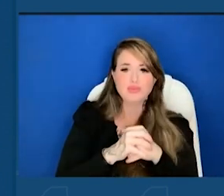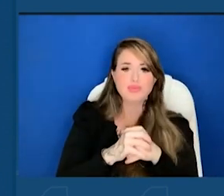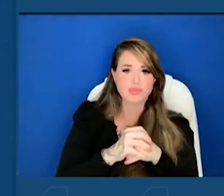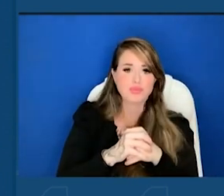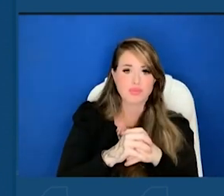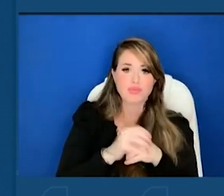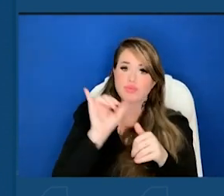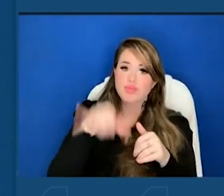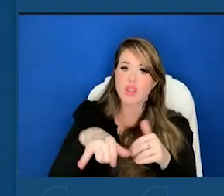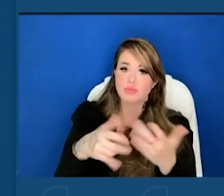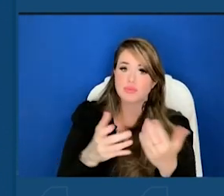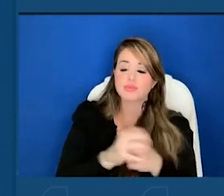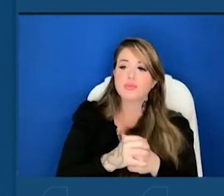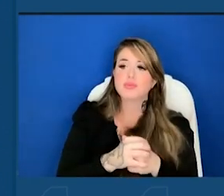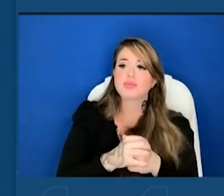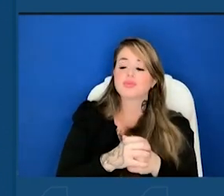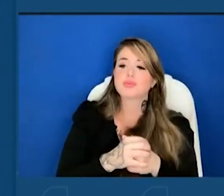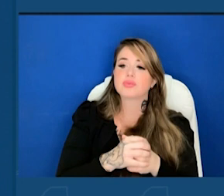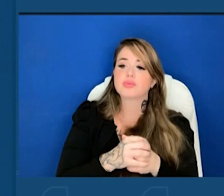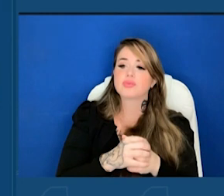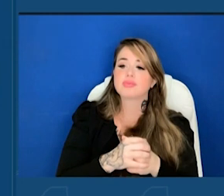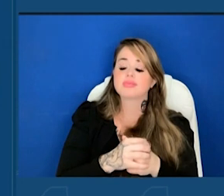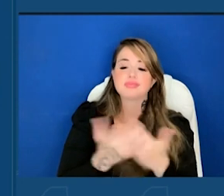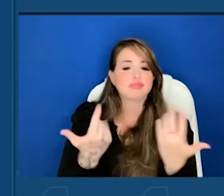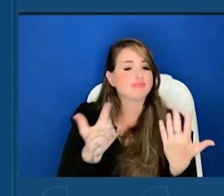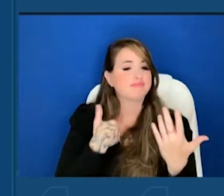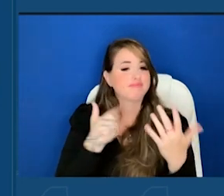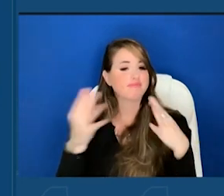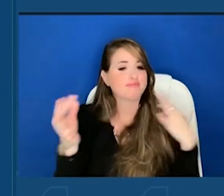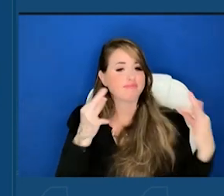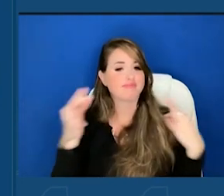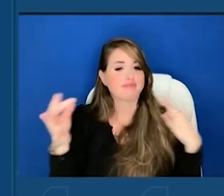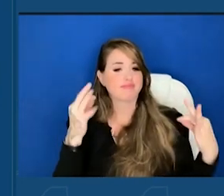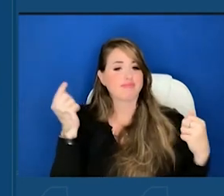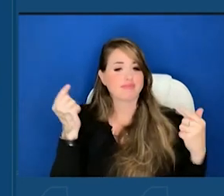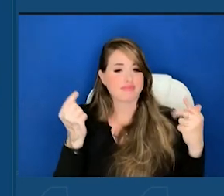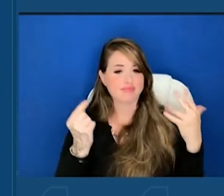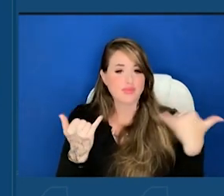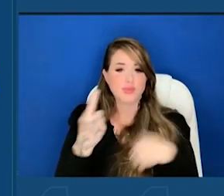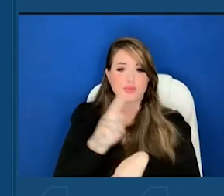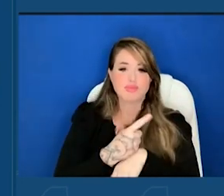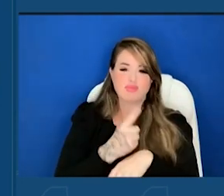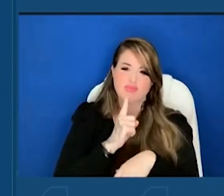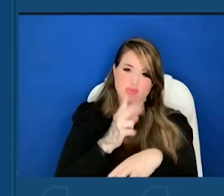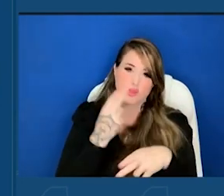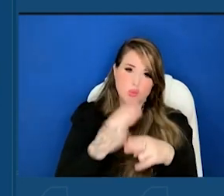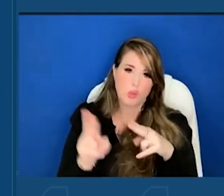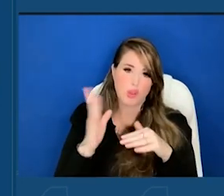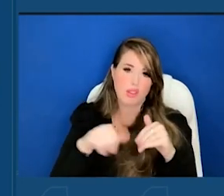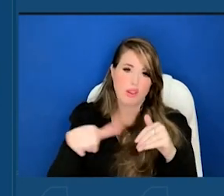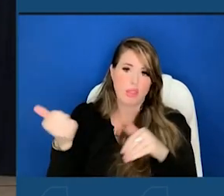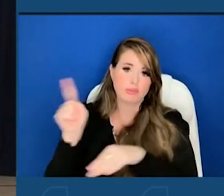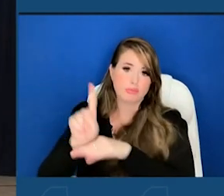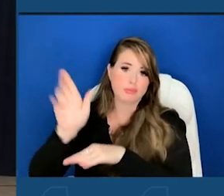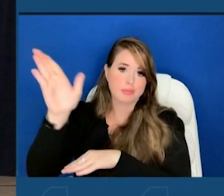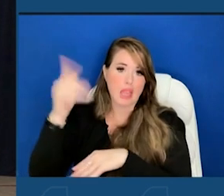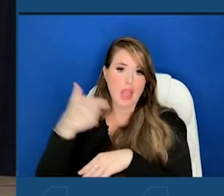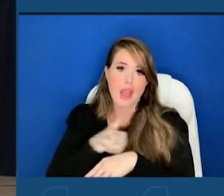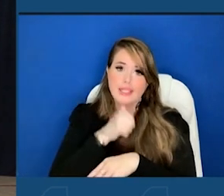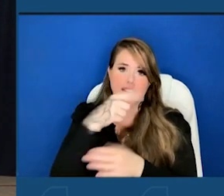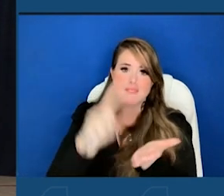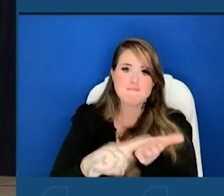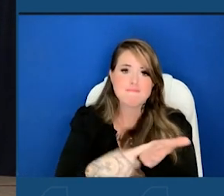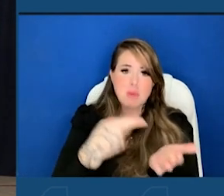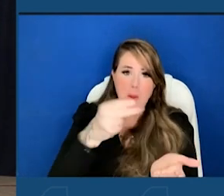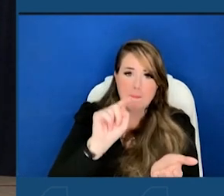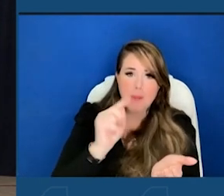So I put a lot on the table for you. It's actually shorter than a lot of the other ones I give. I didn't go through how many potholes I fixed and everything,